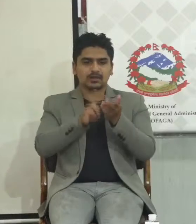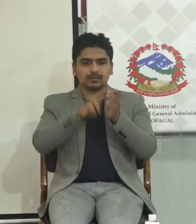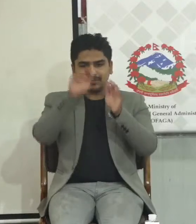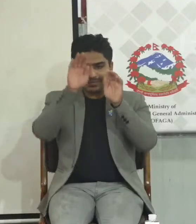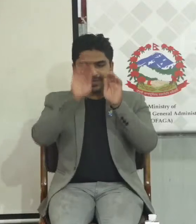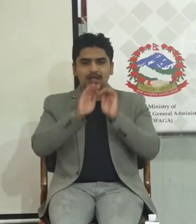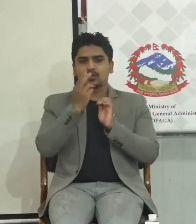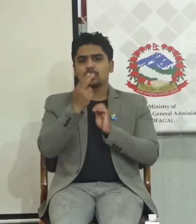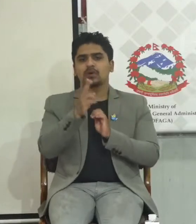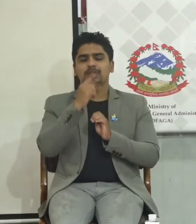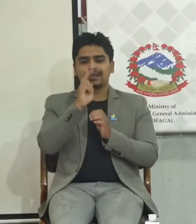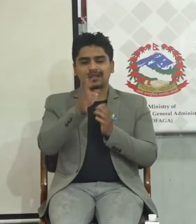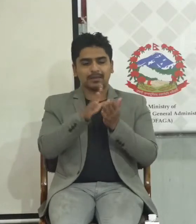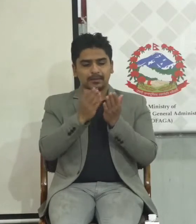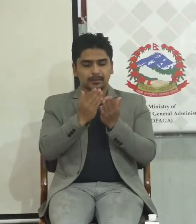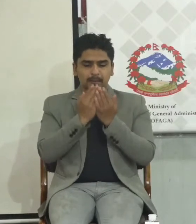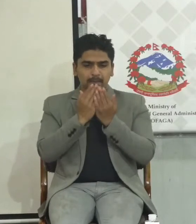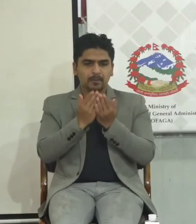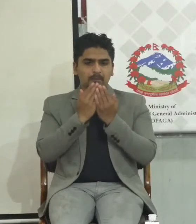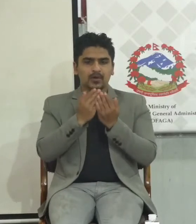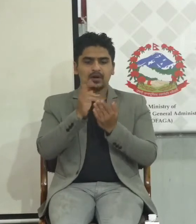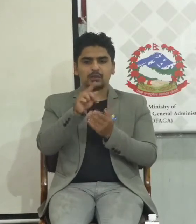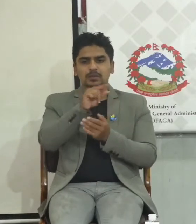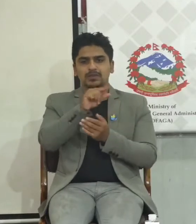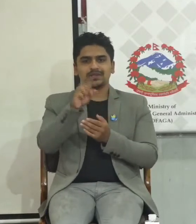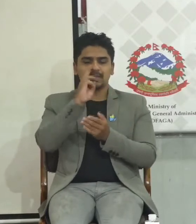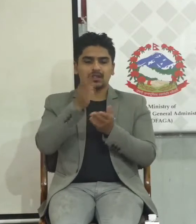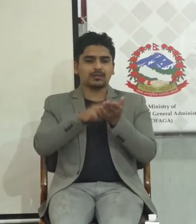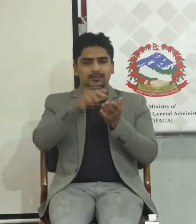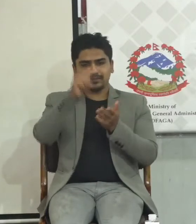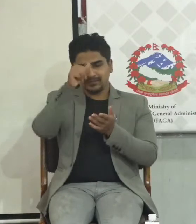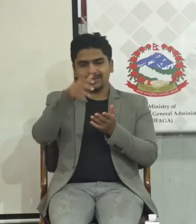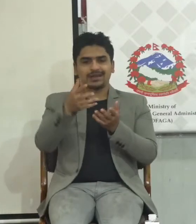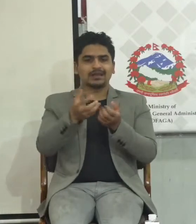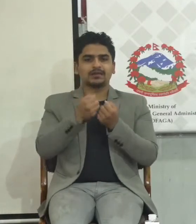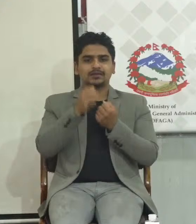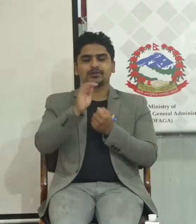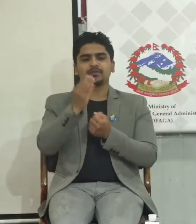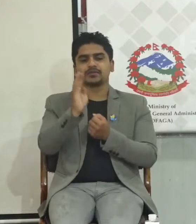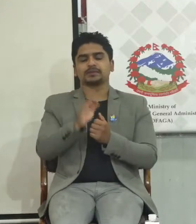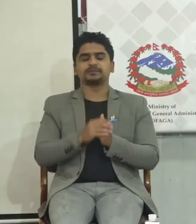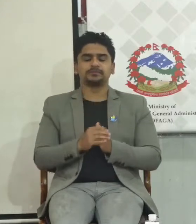that or read that for more information.